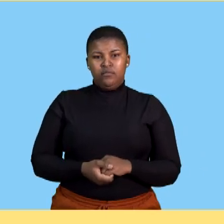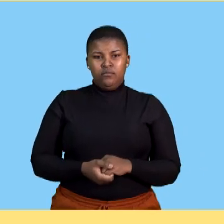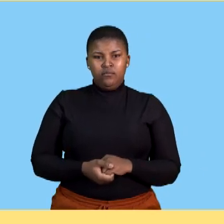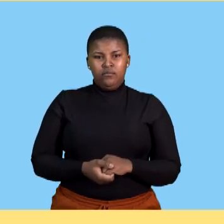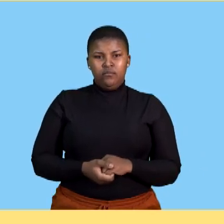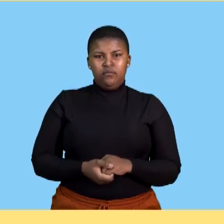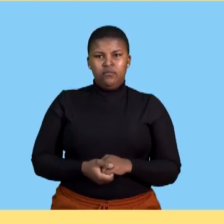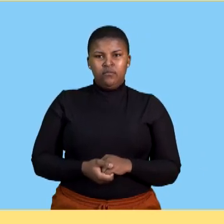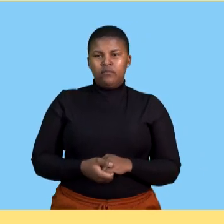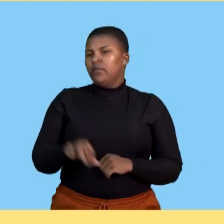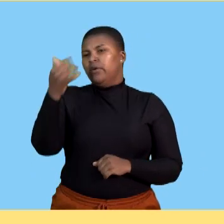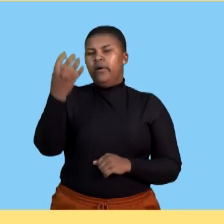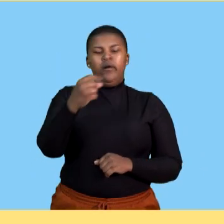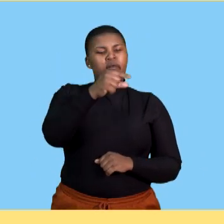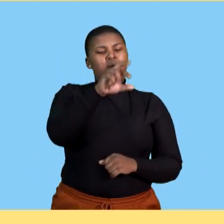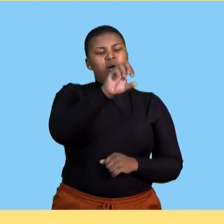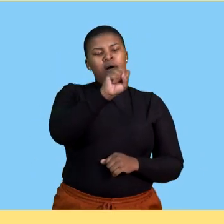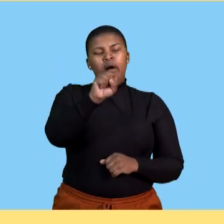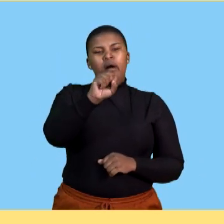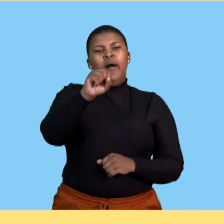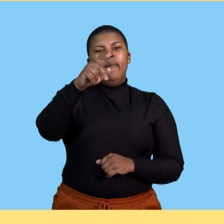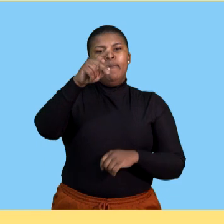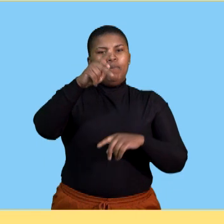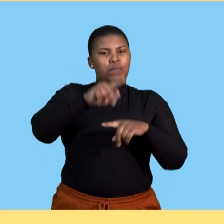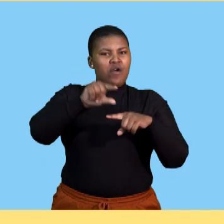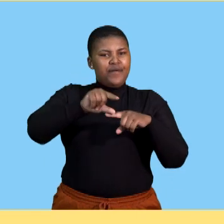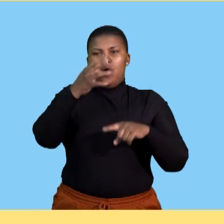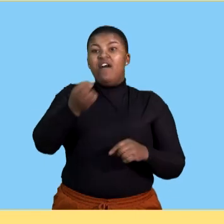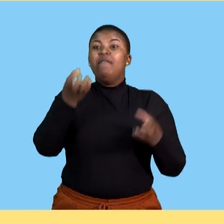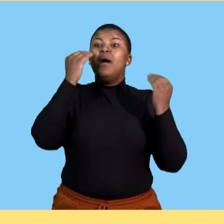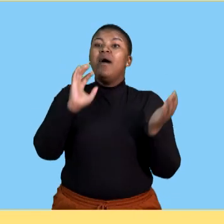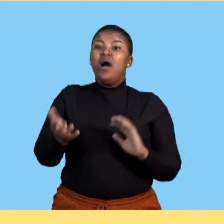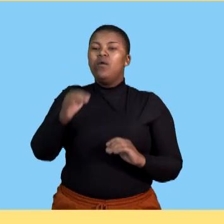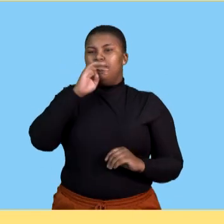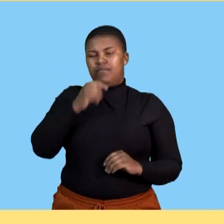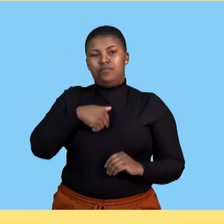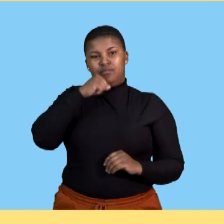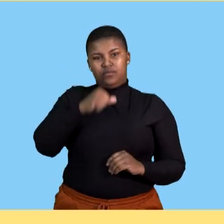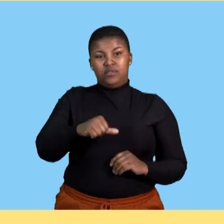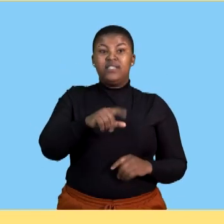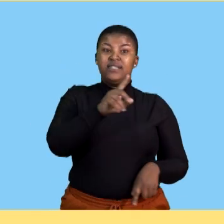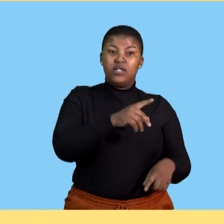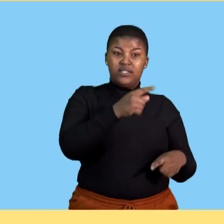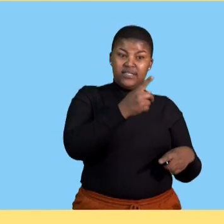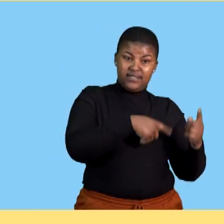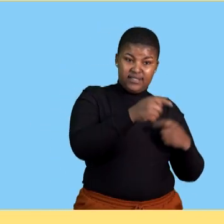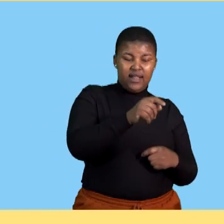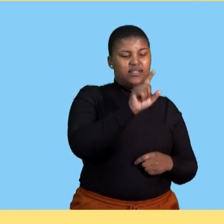gross profit. In this case, we don't have the gross profit. How do we get gross profit? We will say my sales